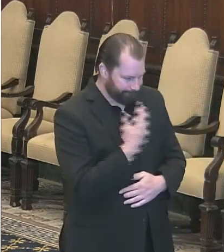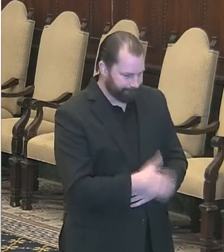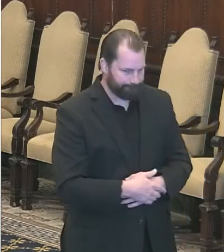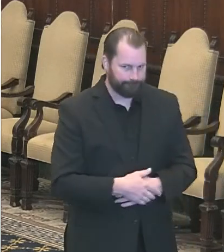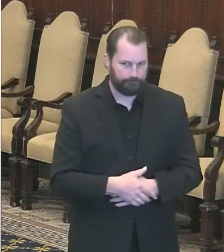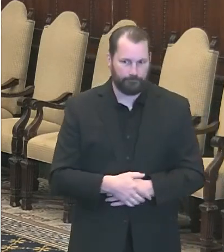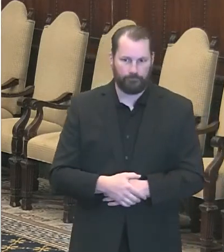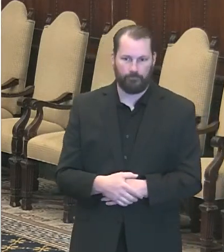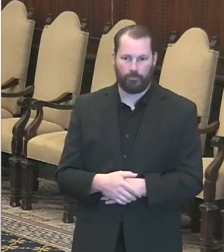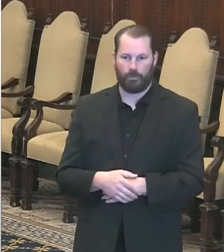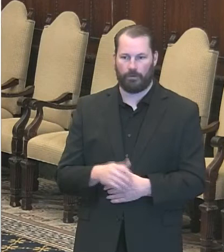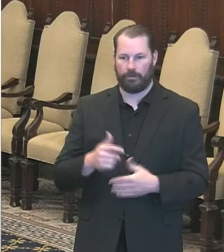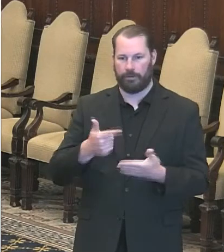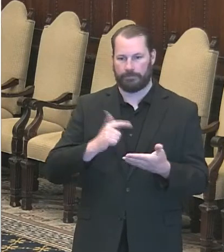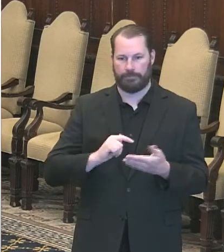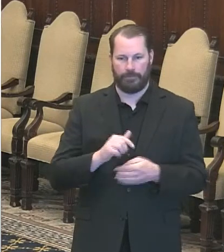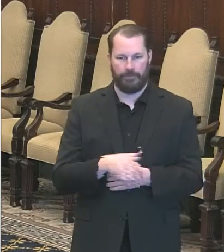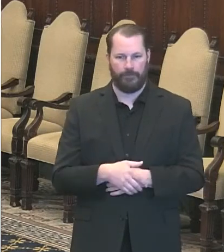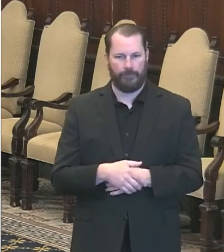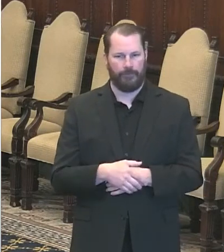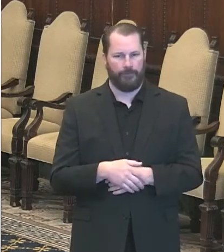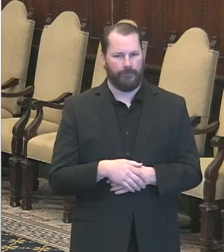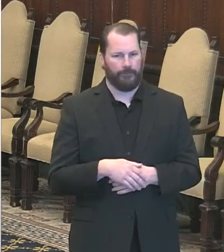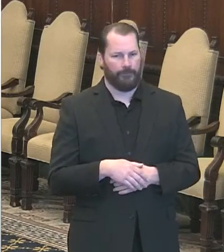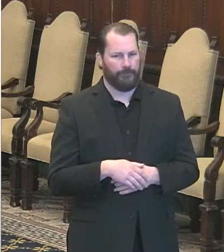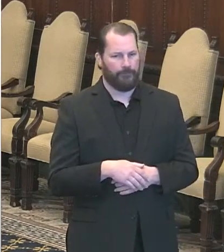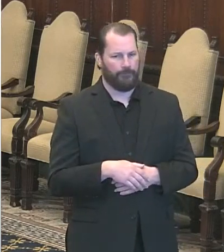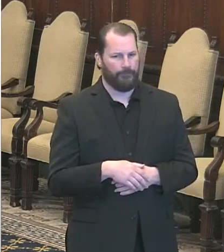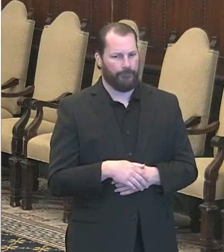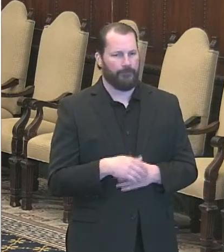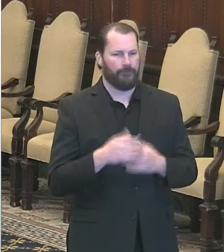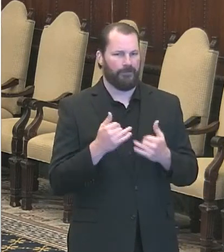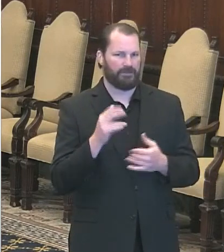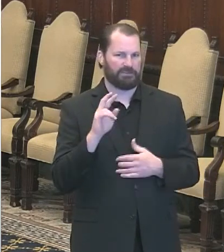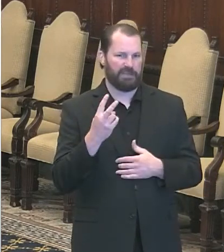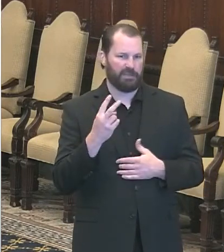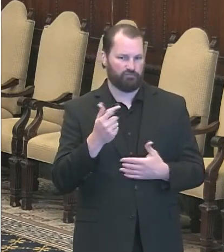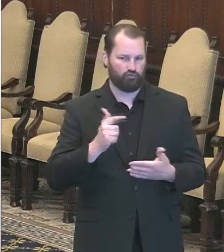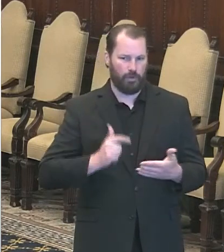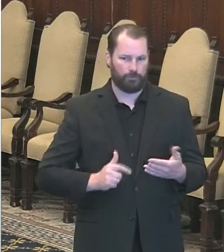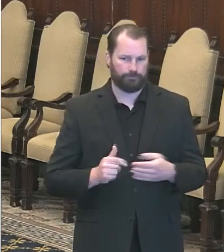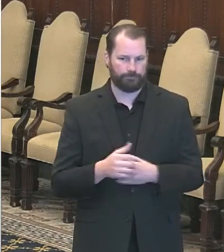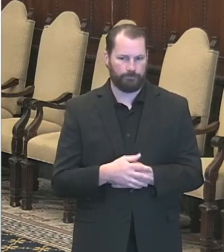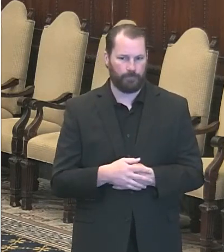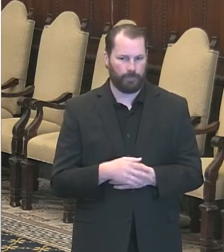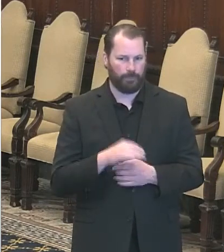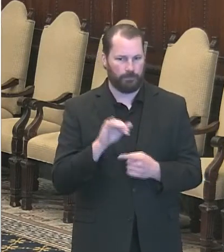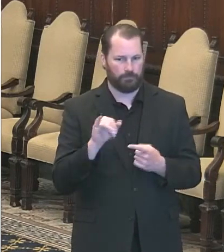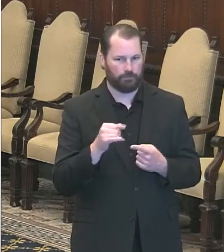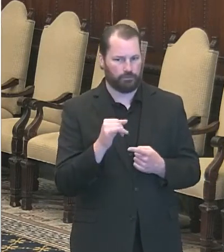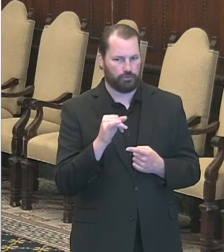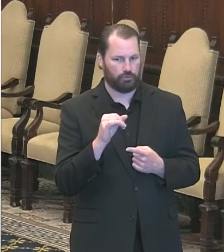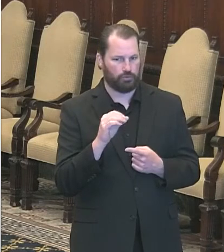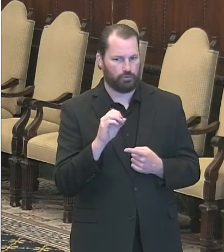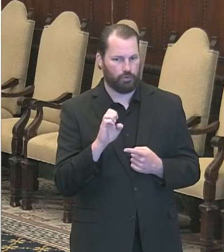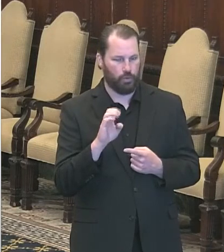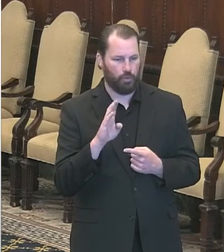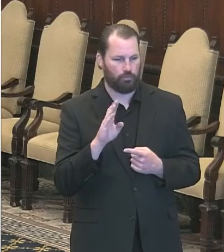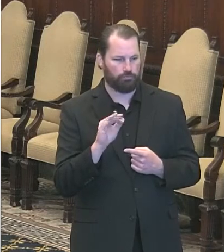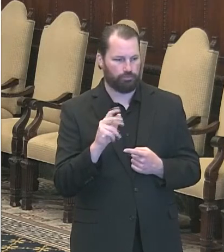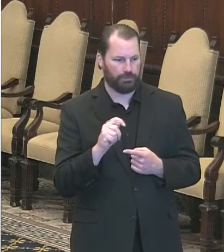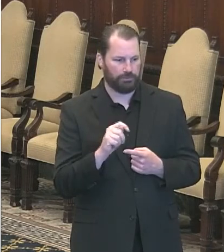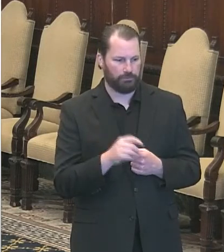Thanks, Jack. We're going to move to our second round of questions now. Joe Brandt with NBC 10.